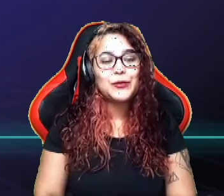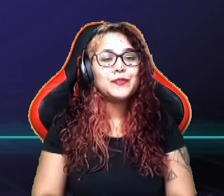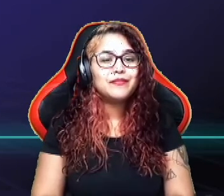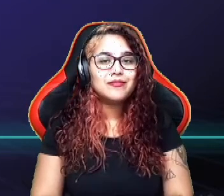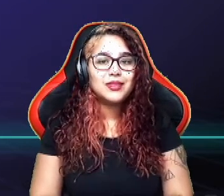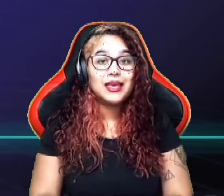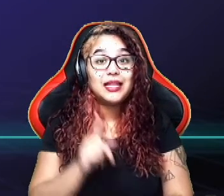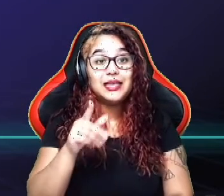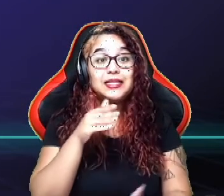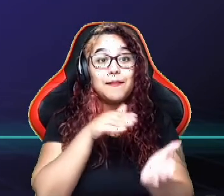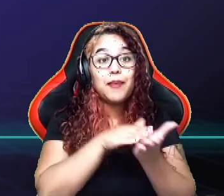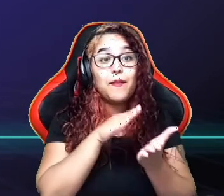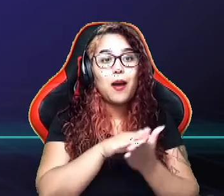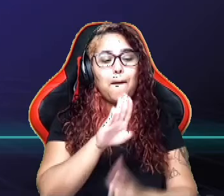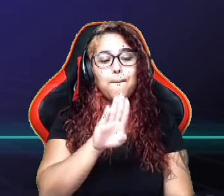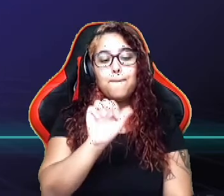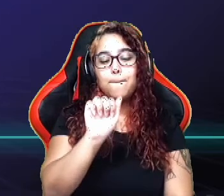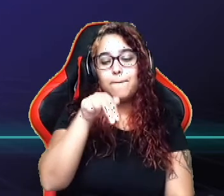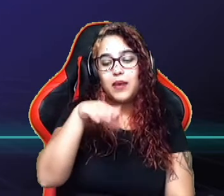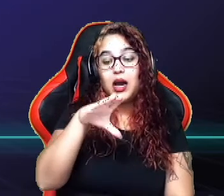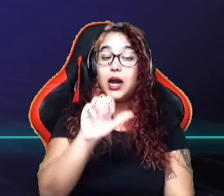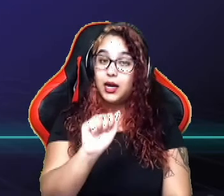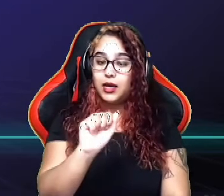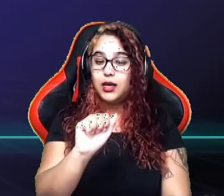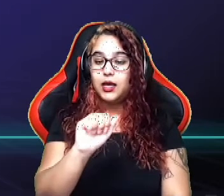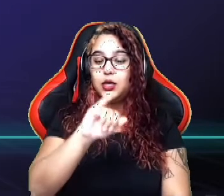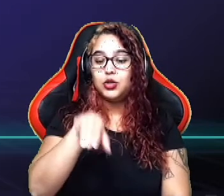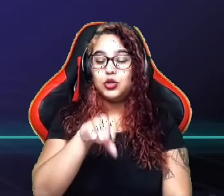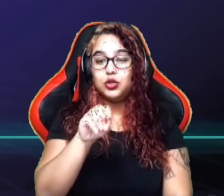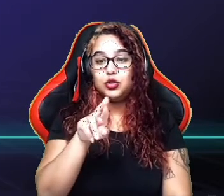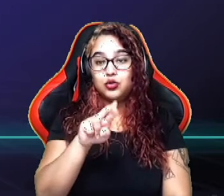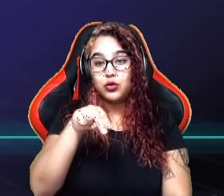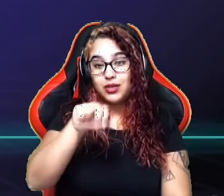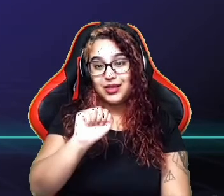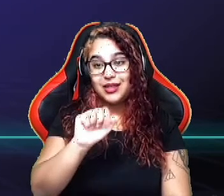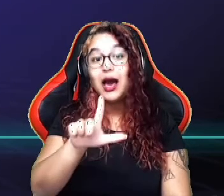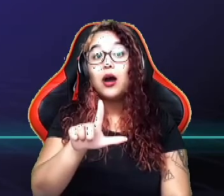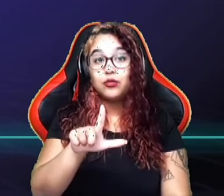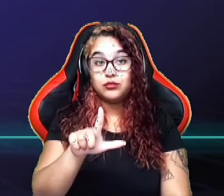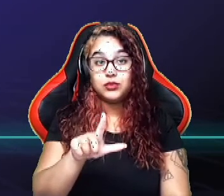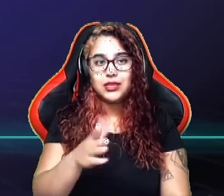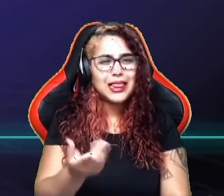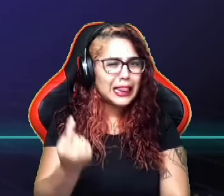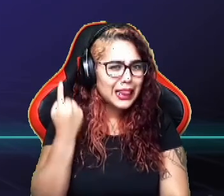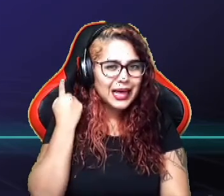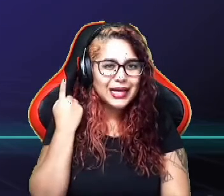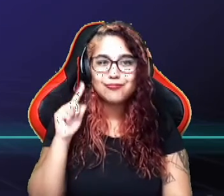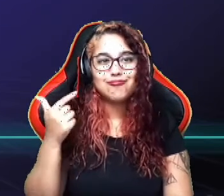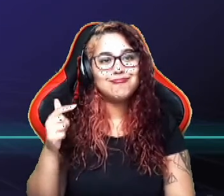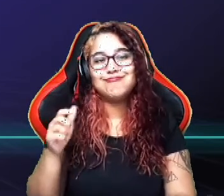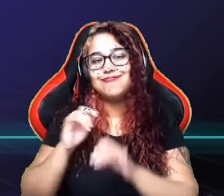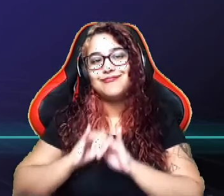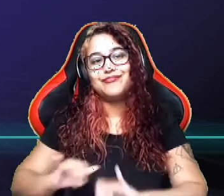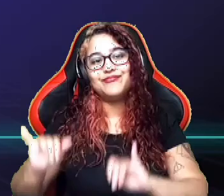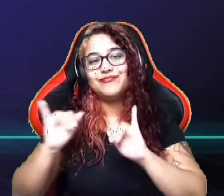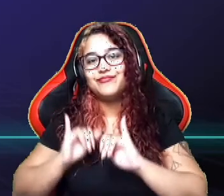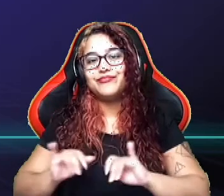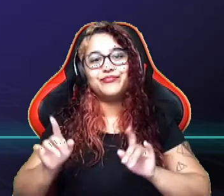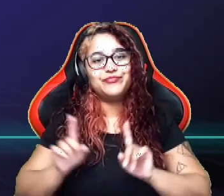The Adventures in the Jungle would be published in a cassette in newsstands. And